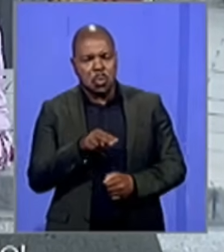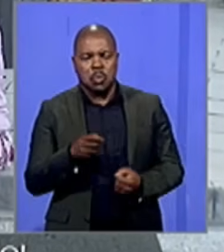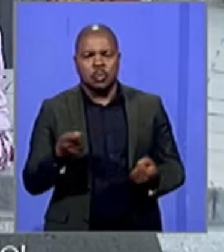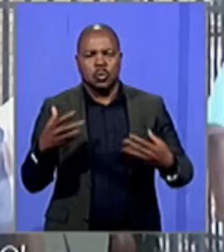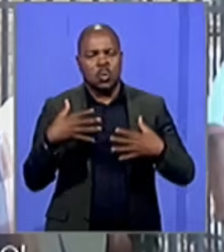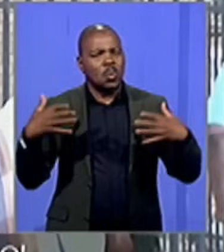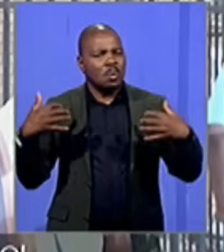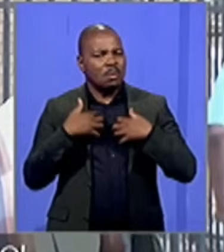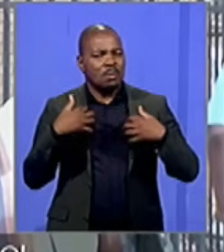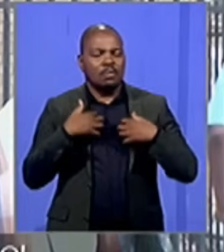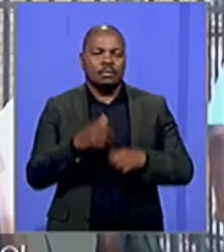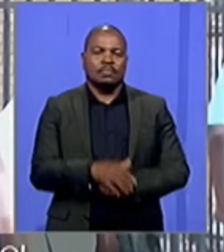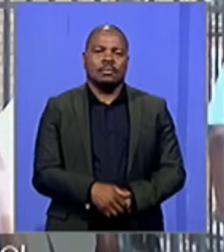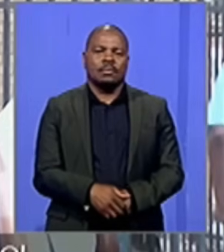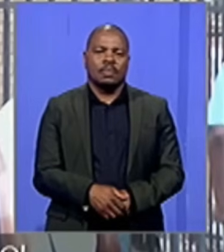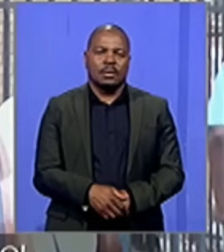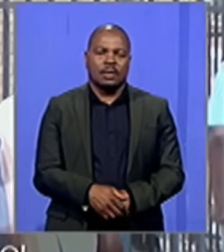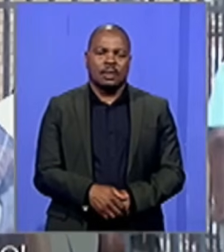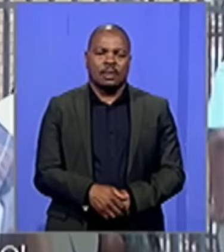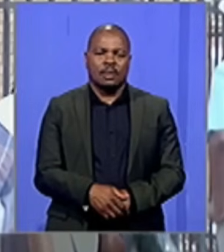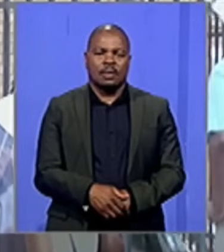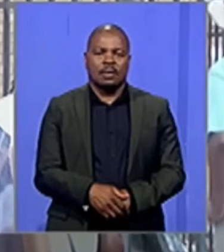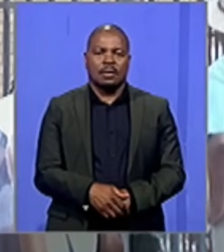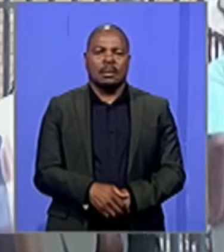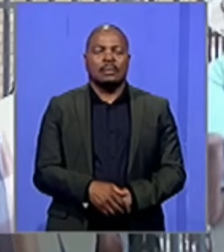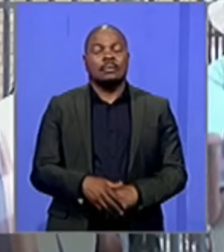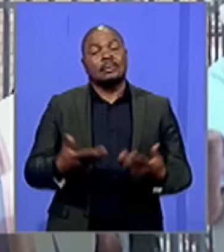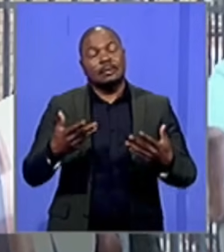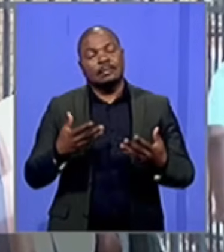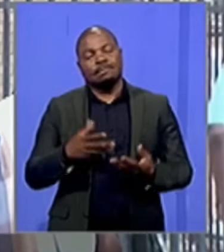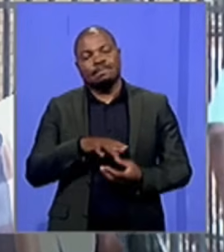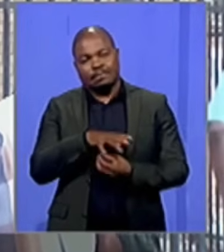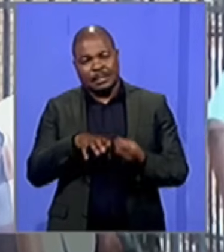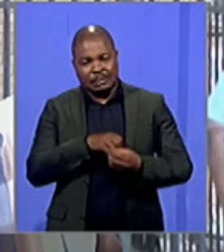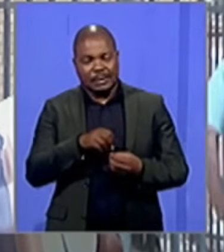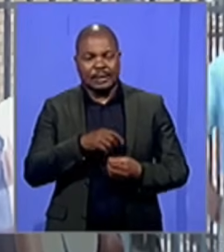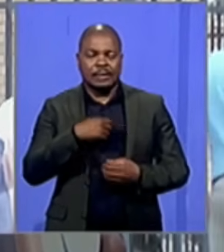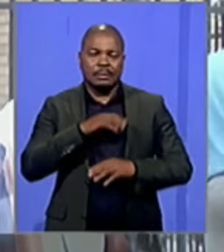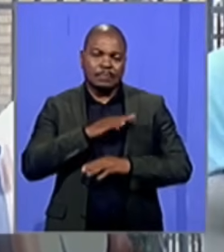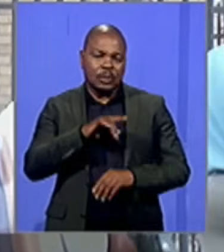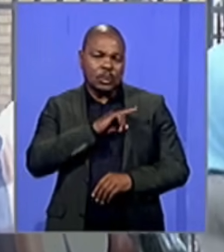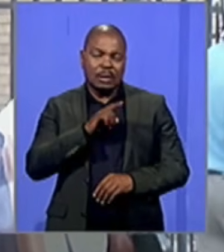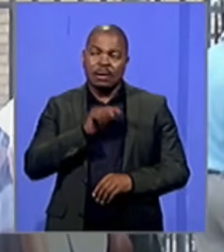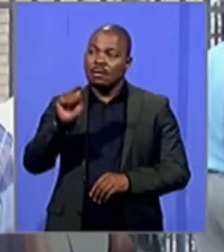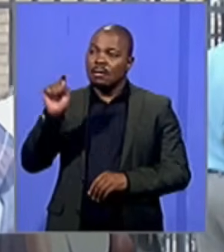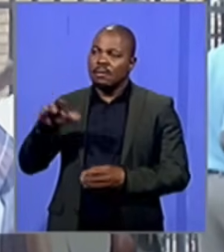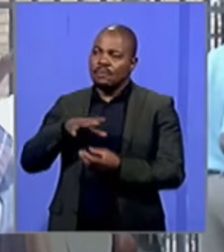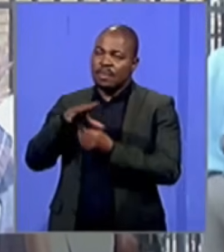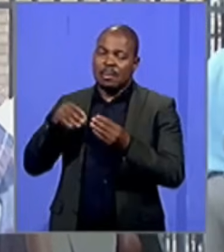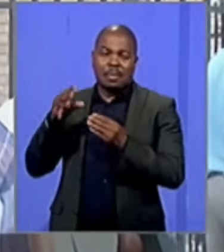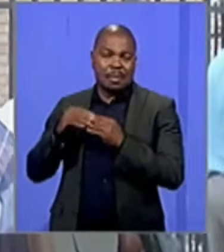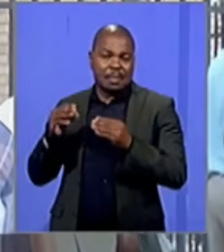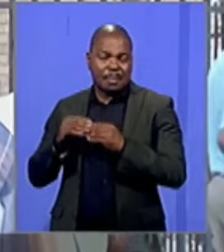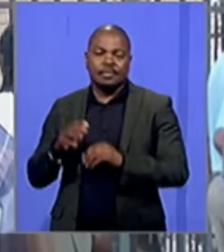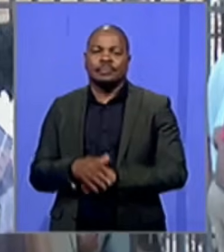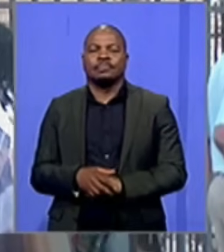thata. Ke monokeng ya ka ba lelapa ra e amogela batho ba tla le kwa lapeng